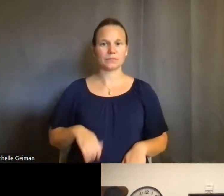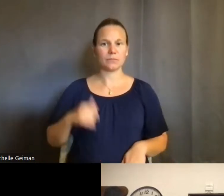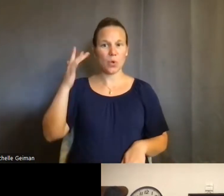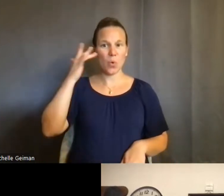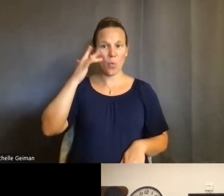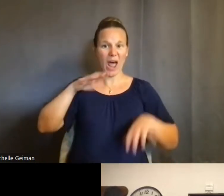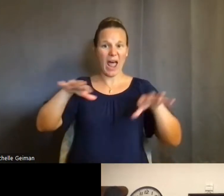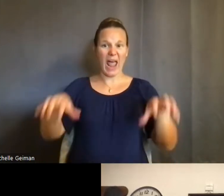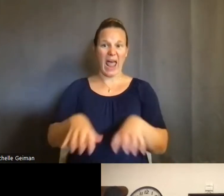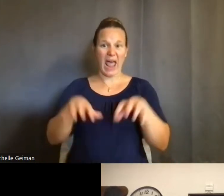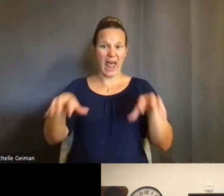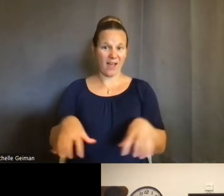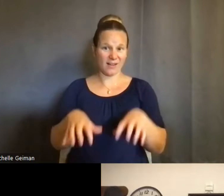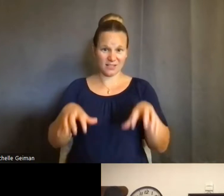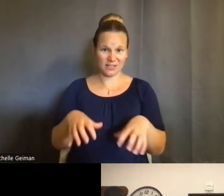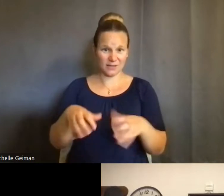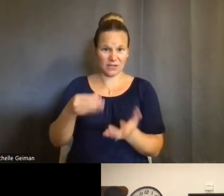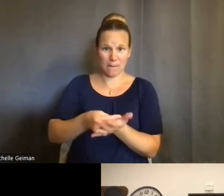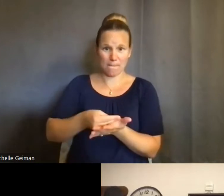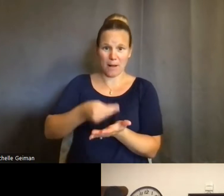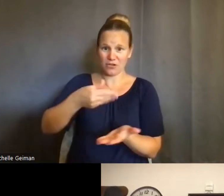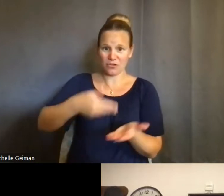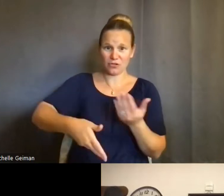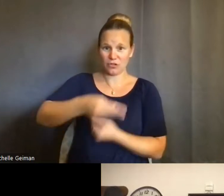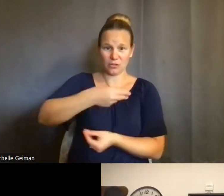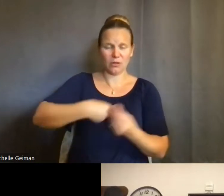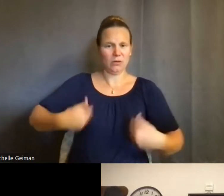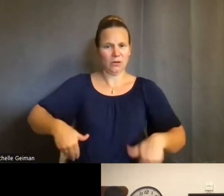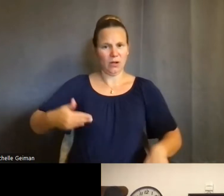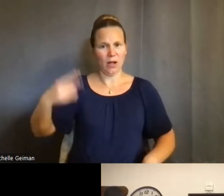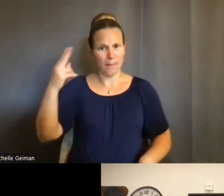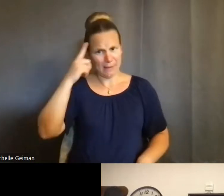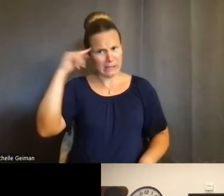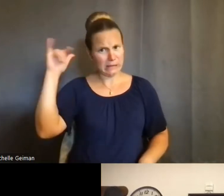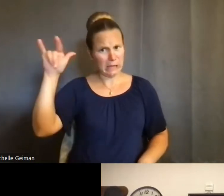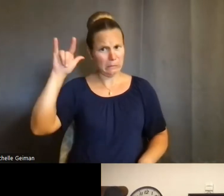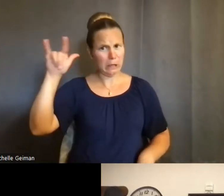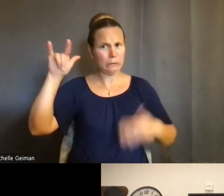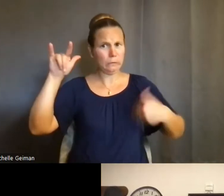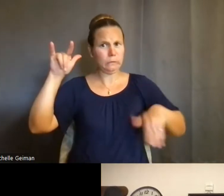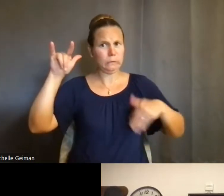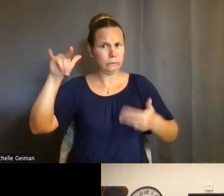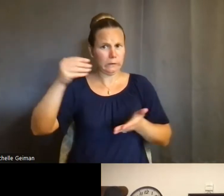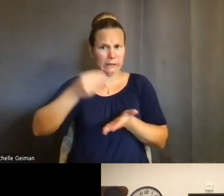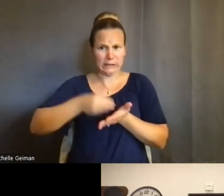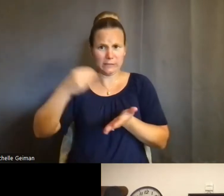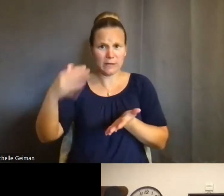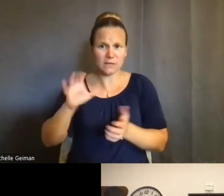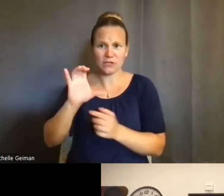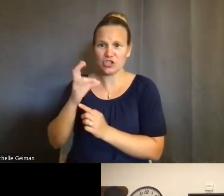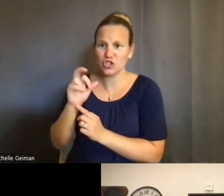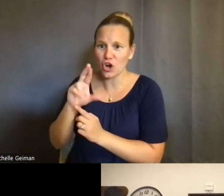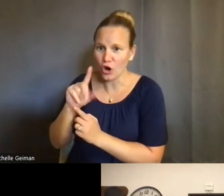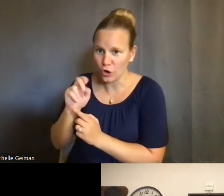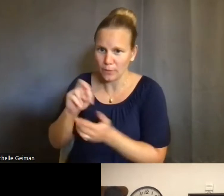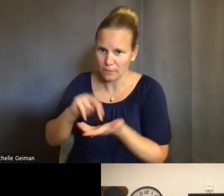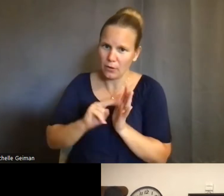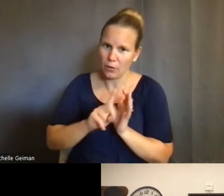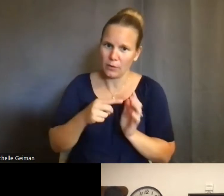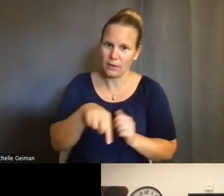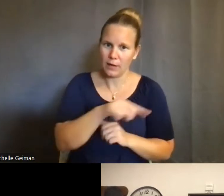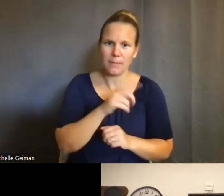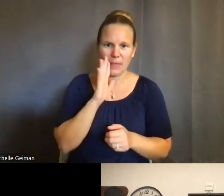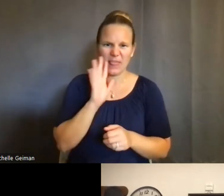so inflated and so large is because those airplanes cost quite a bit to charter, and this one will cost the district